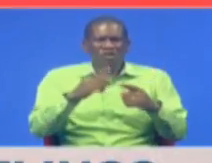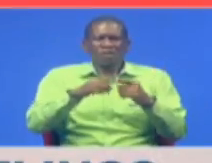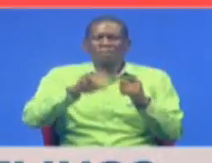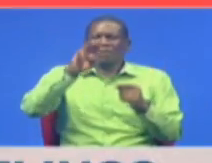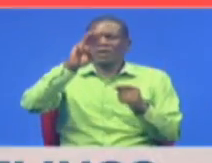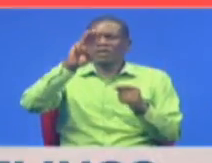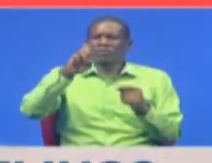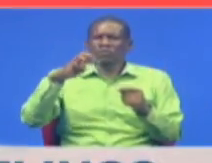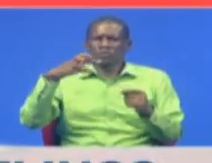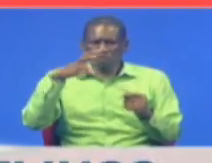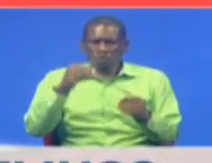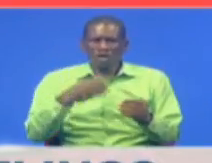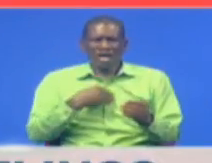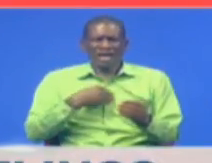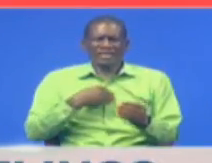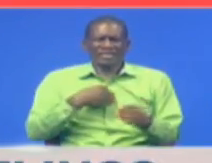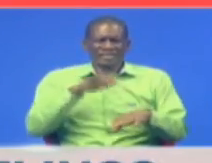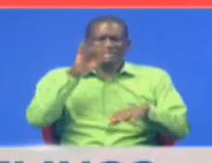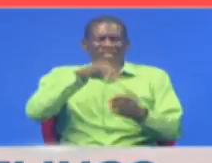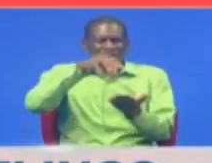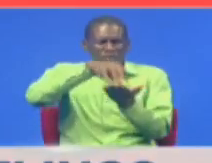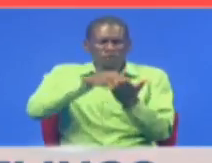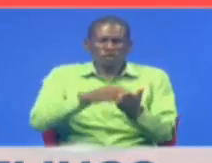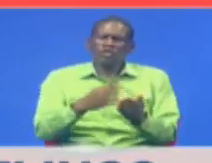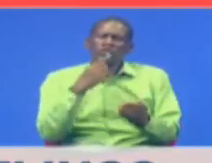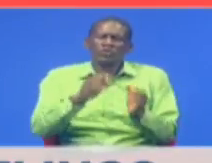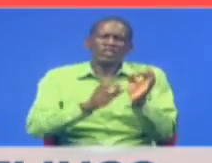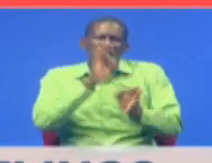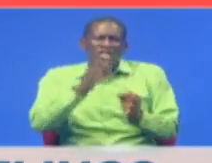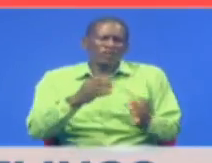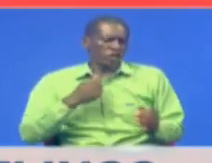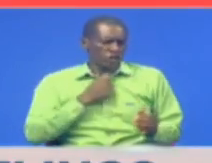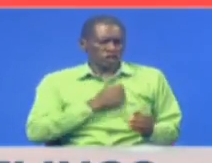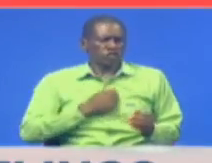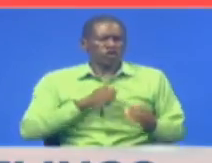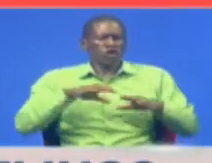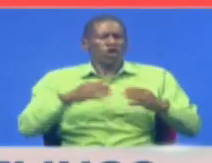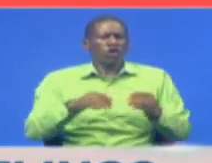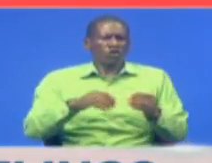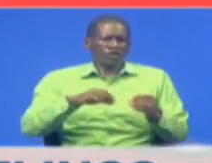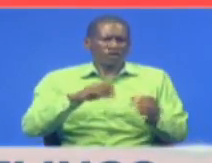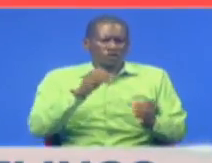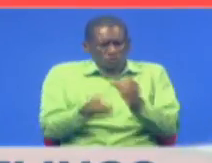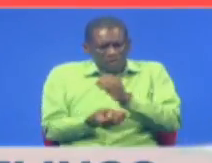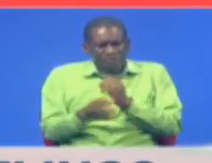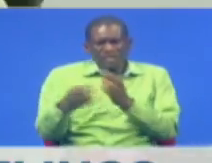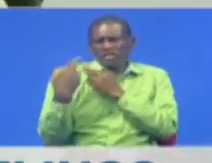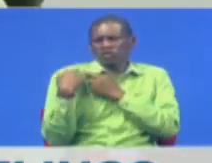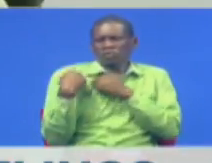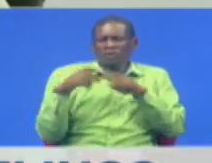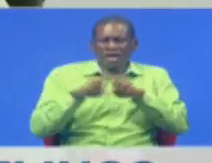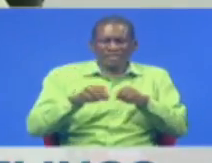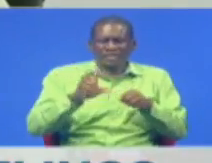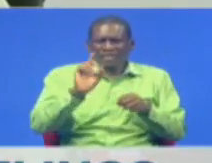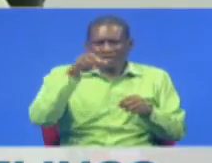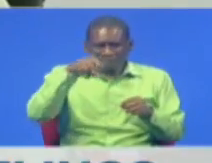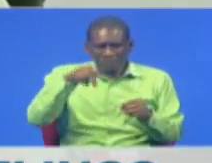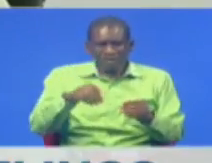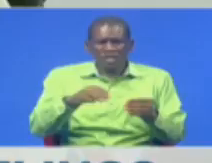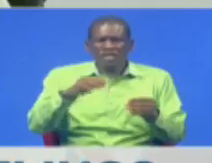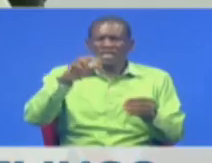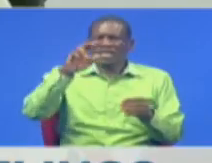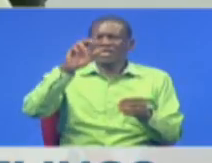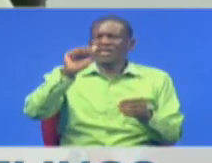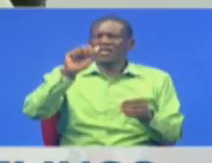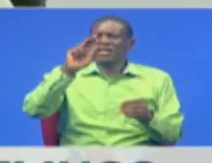found himself in a tight spot to say whether he regrets and also explain his role as a prosecutor in the George Anyona